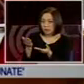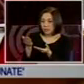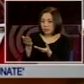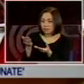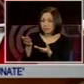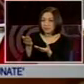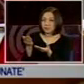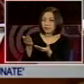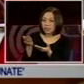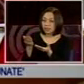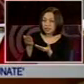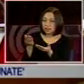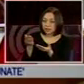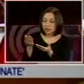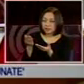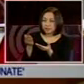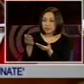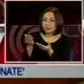drawn from the